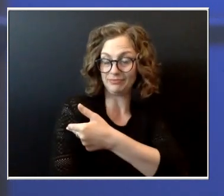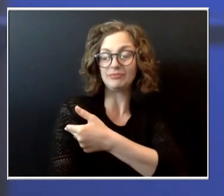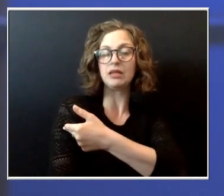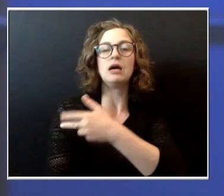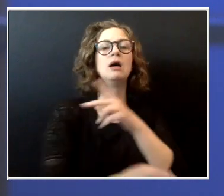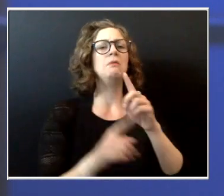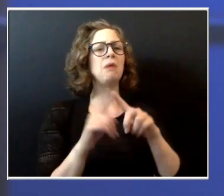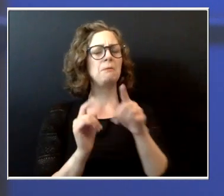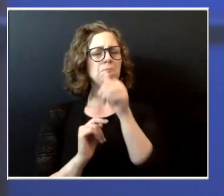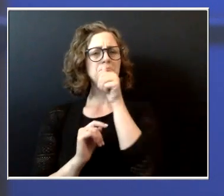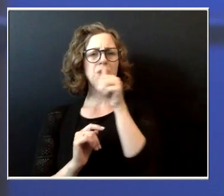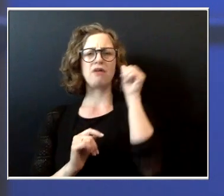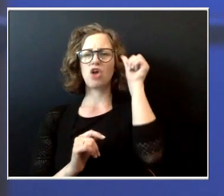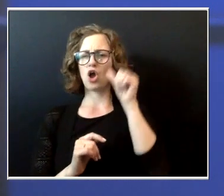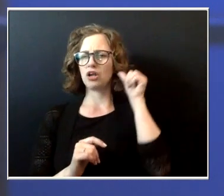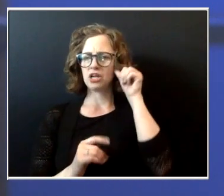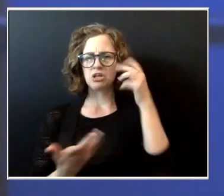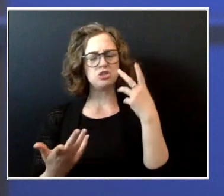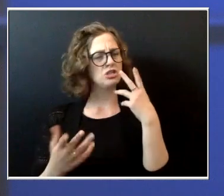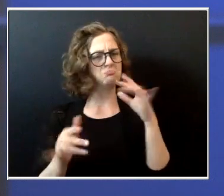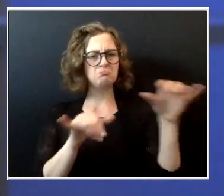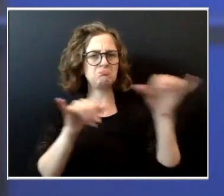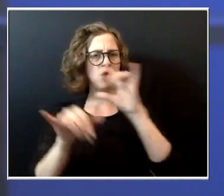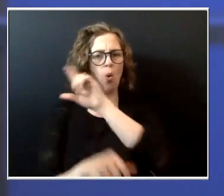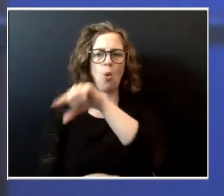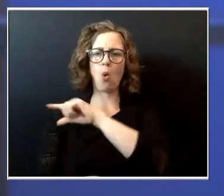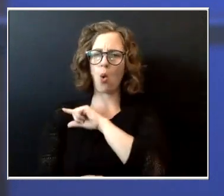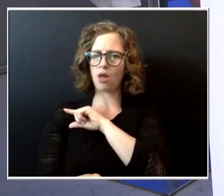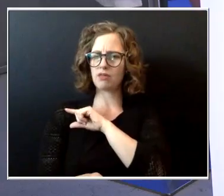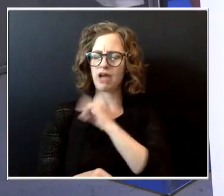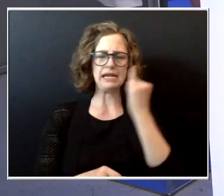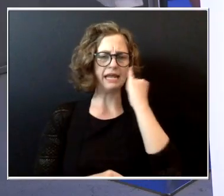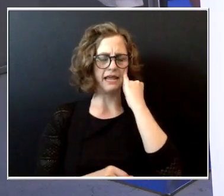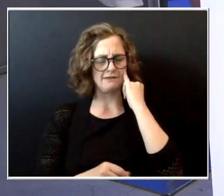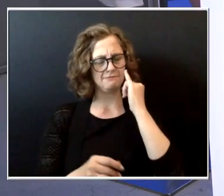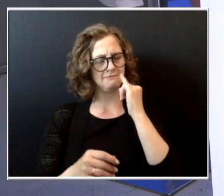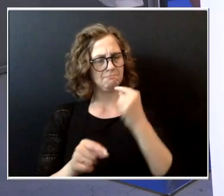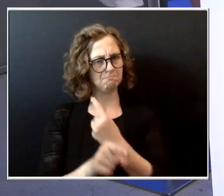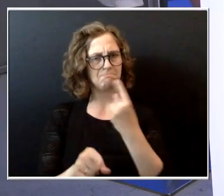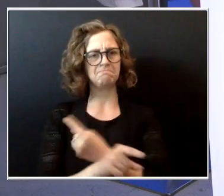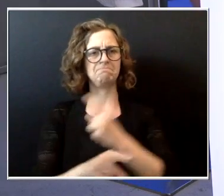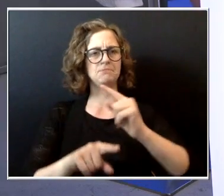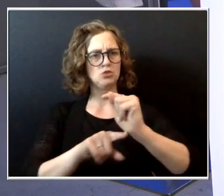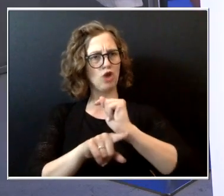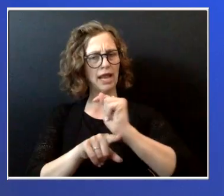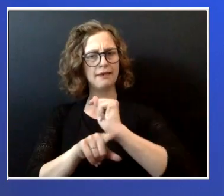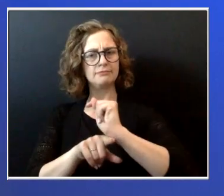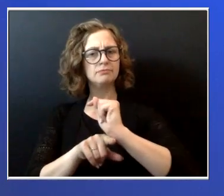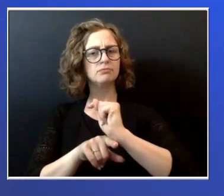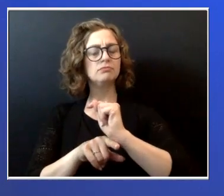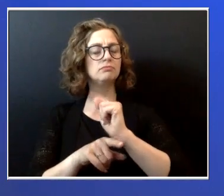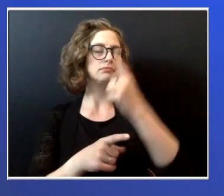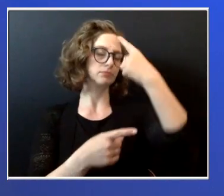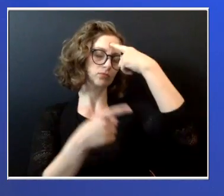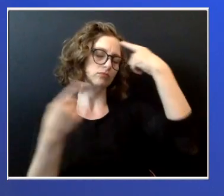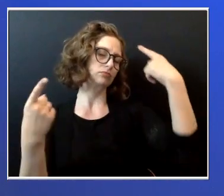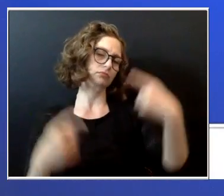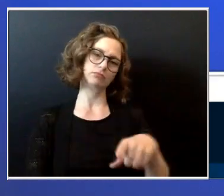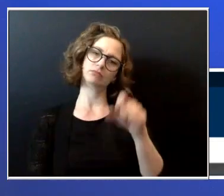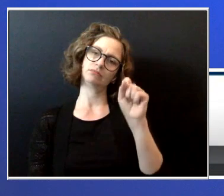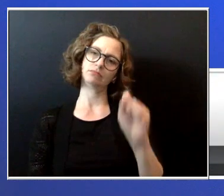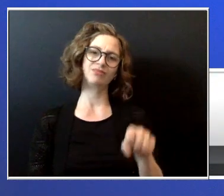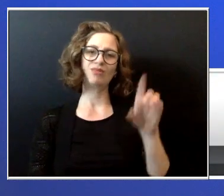audiologists are perfectly qualified to do this if properly trained. I completely agree, and Drew, you hit it right on the